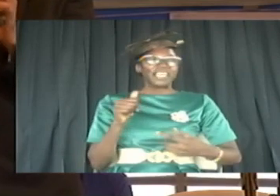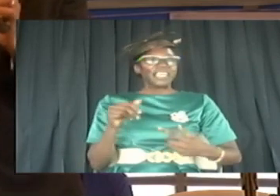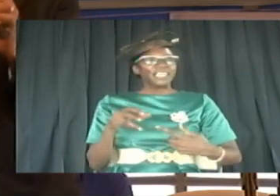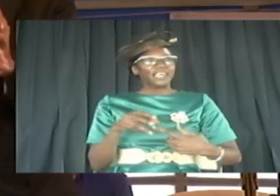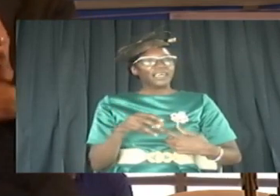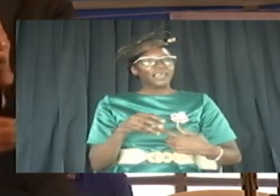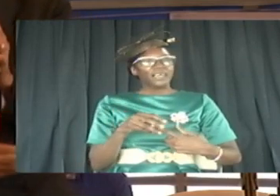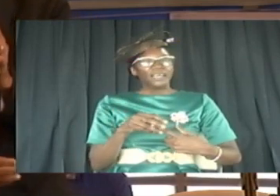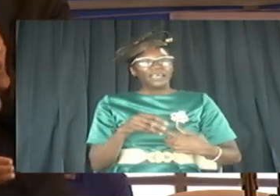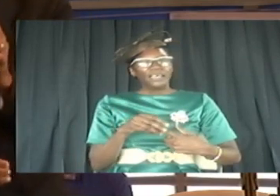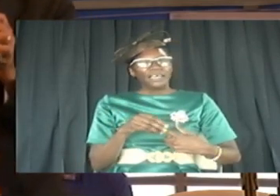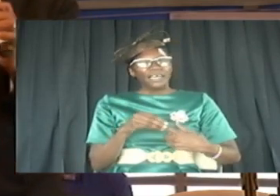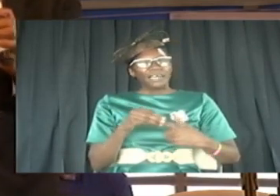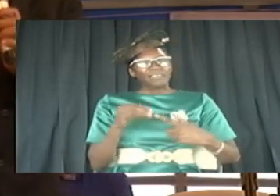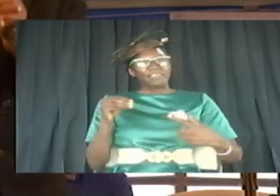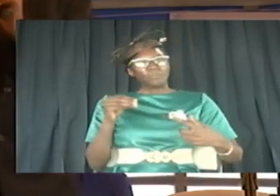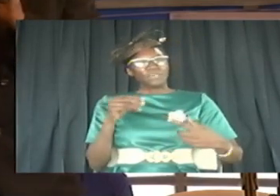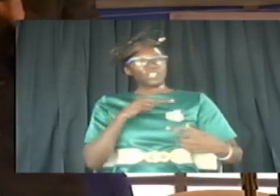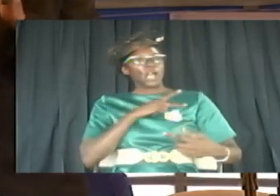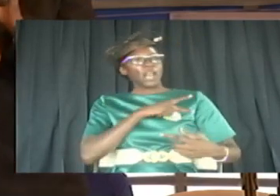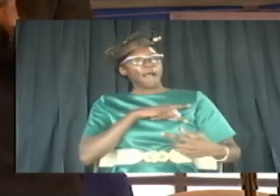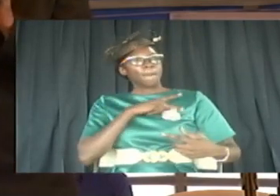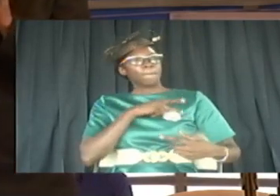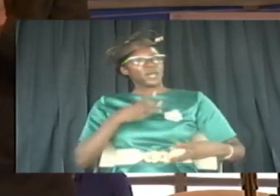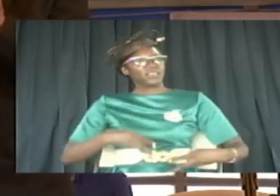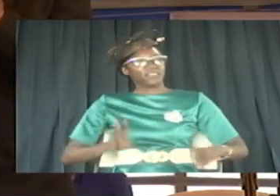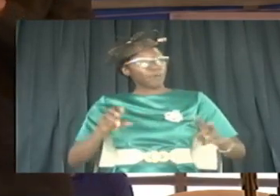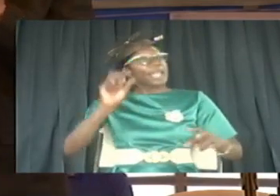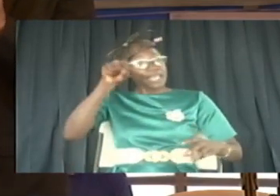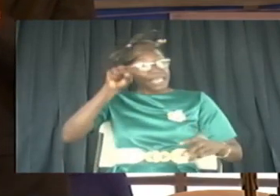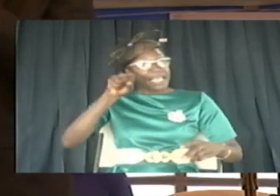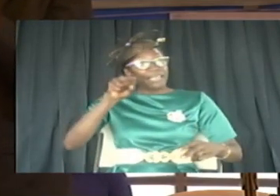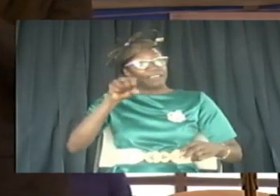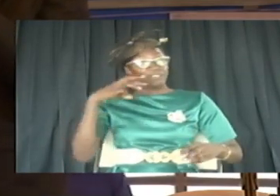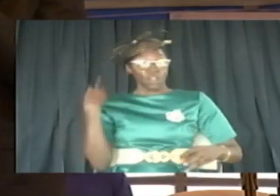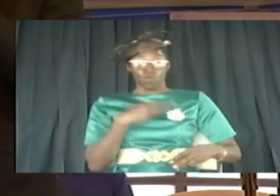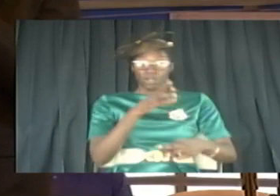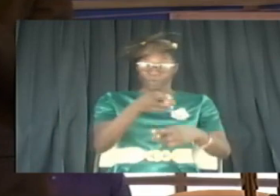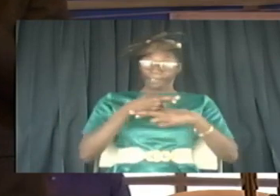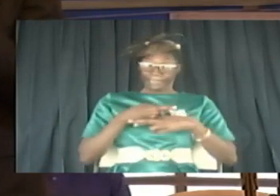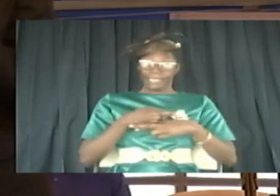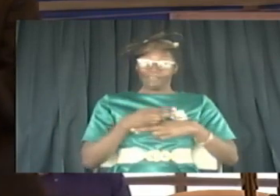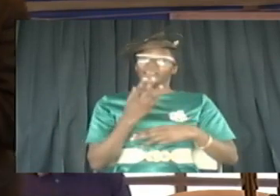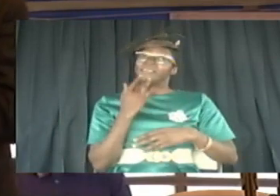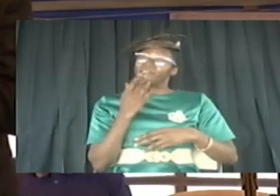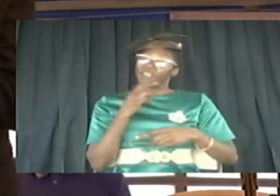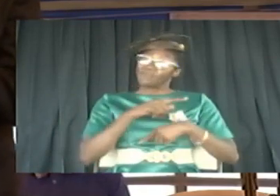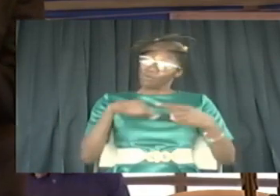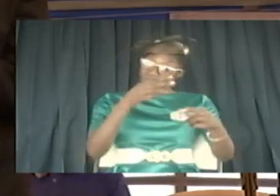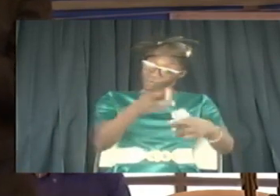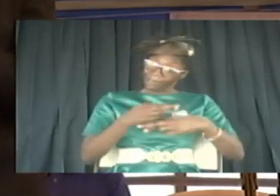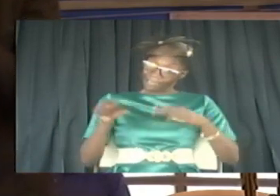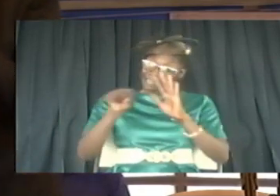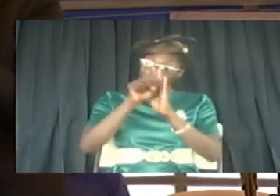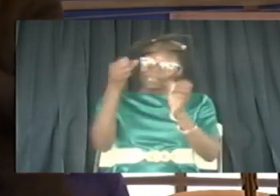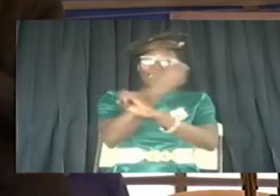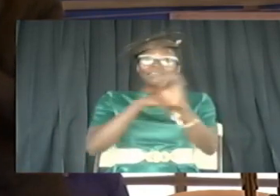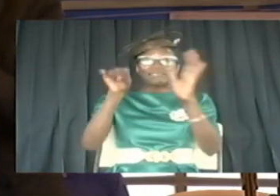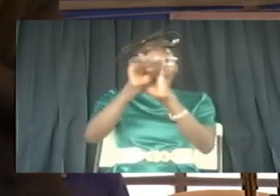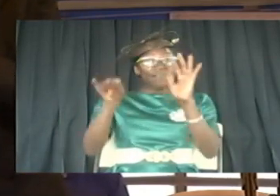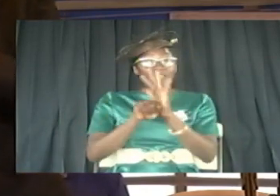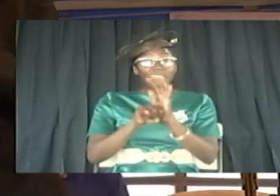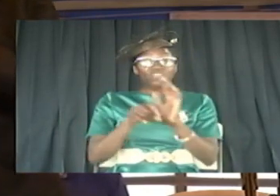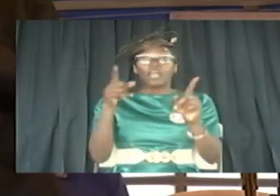and personal way. Yes, we receive his favor when we got salvation. But no, God gets